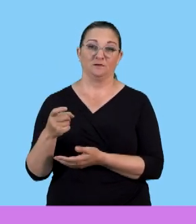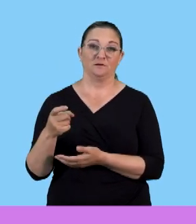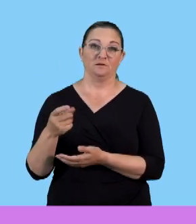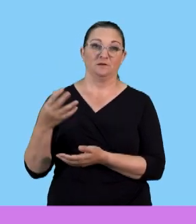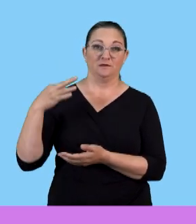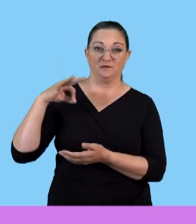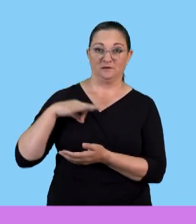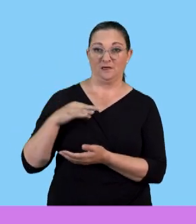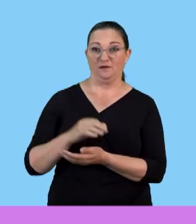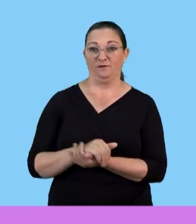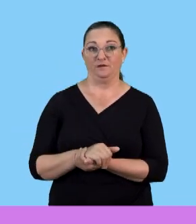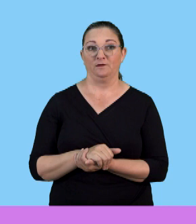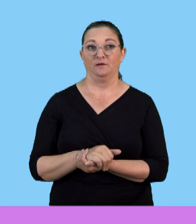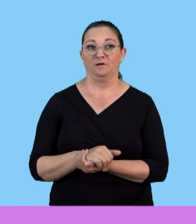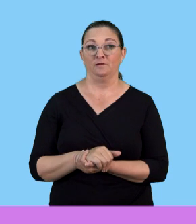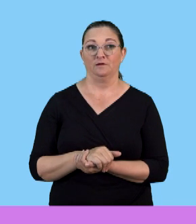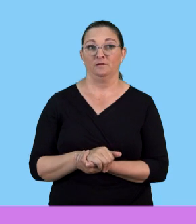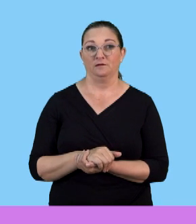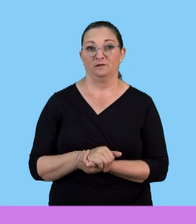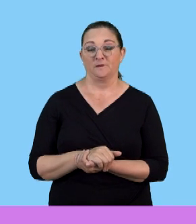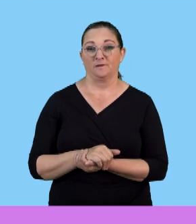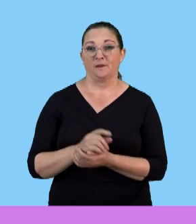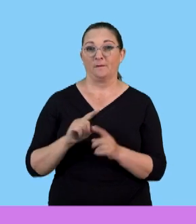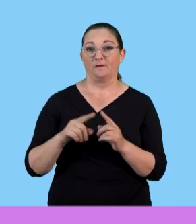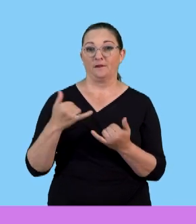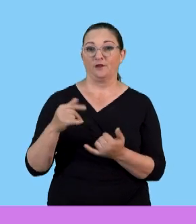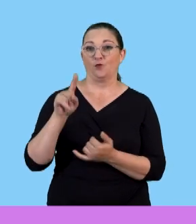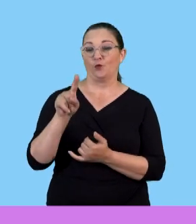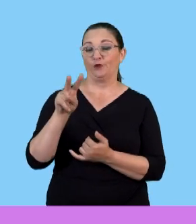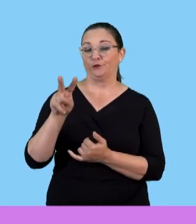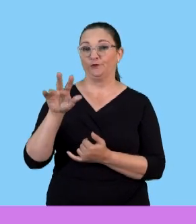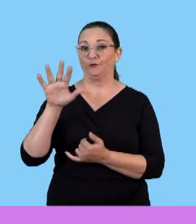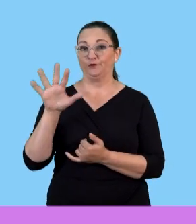125,000. So here is our 1,000. So we move to